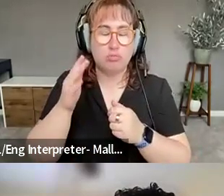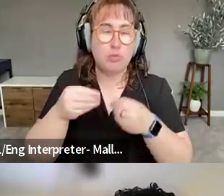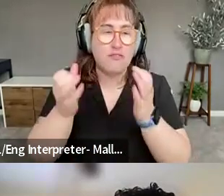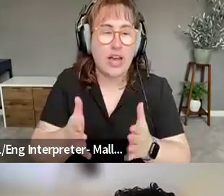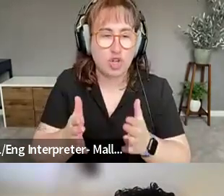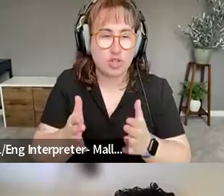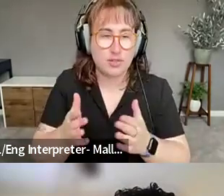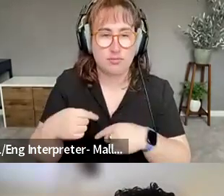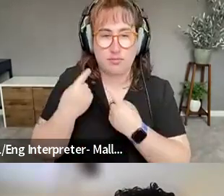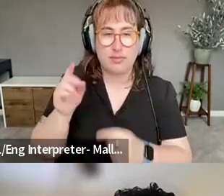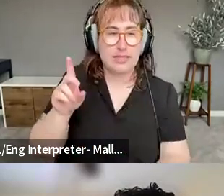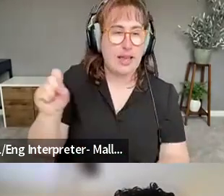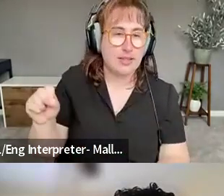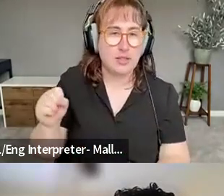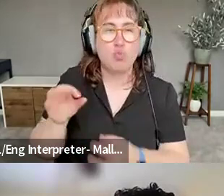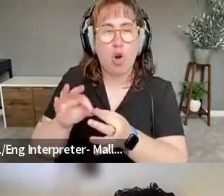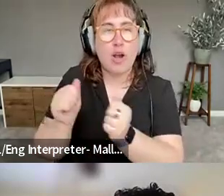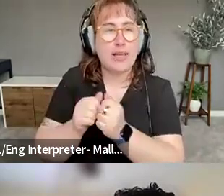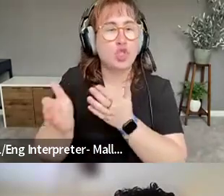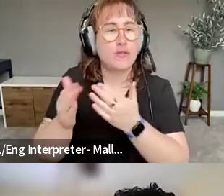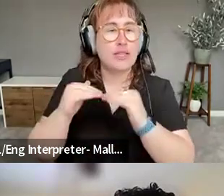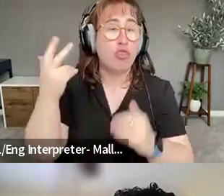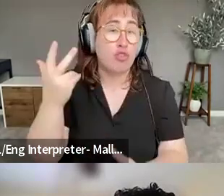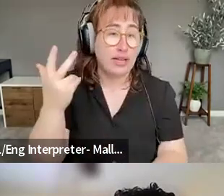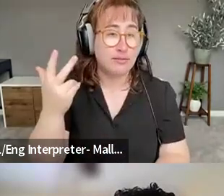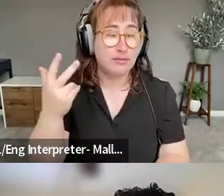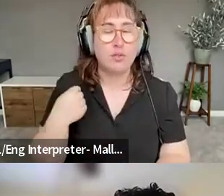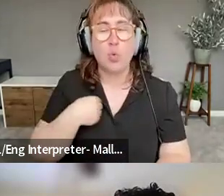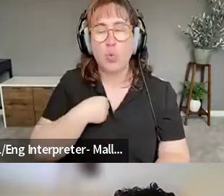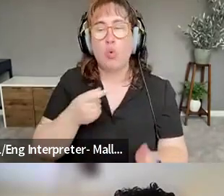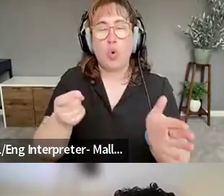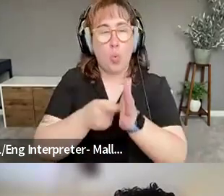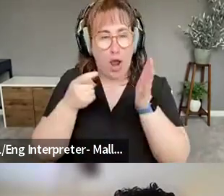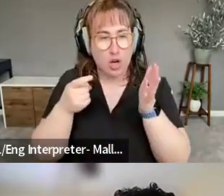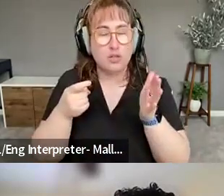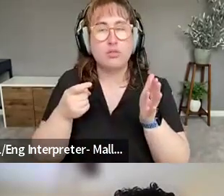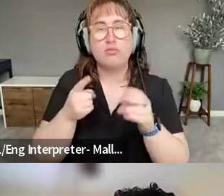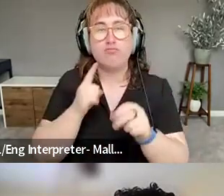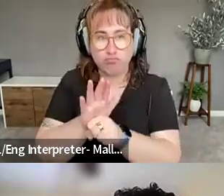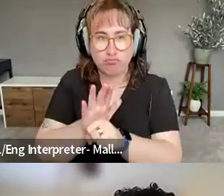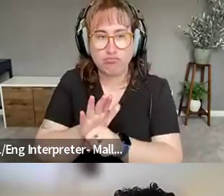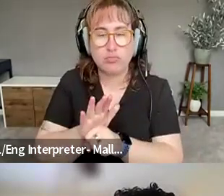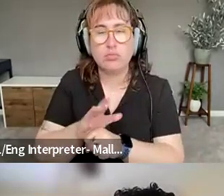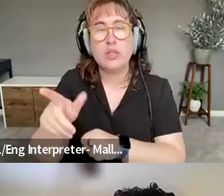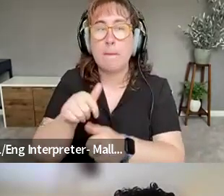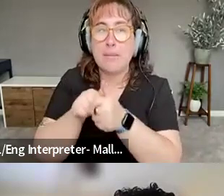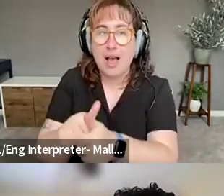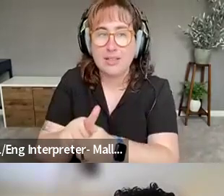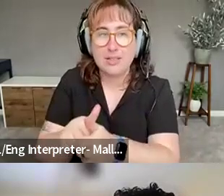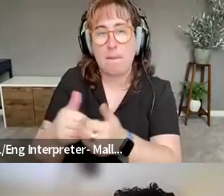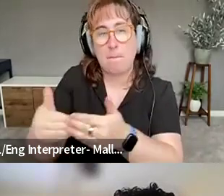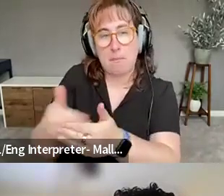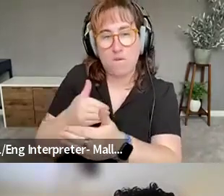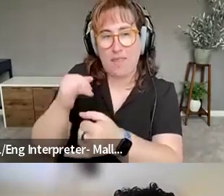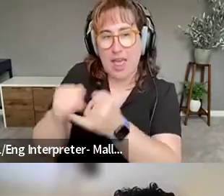service level 3 providers. We are required to ensure that they're in compliance by the end of the year